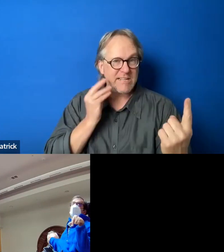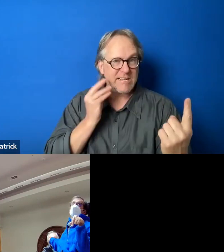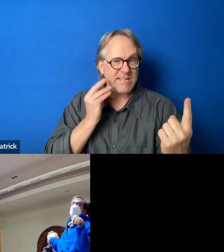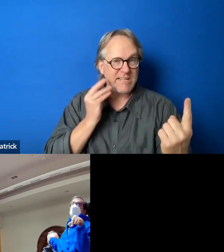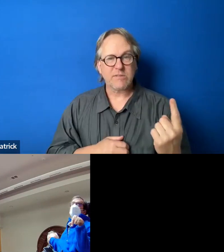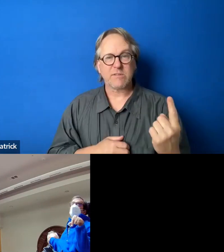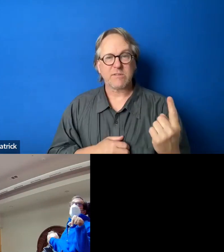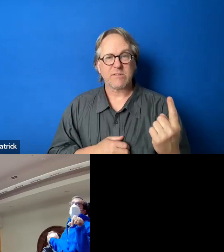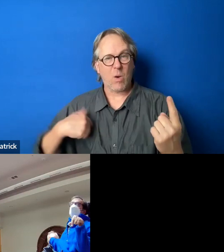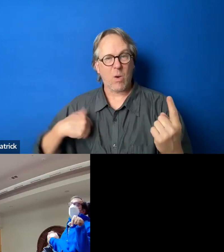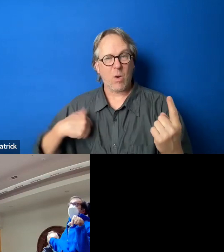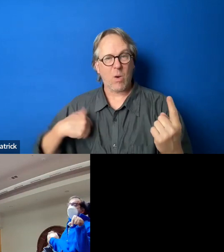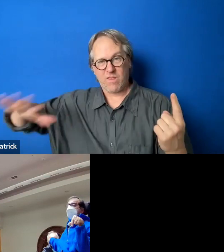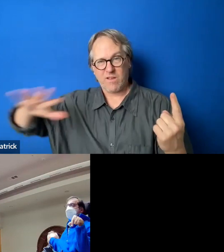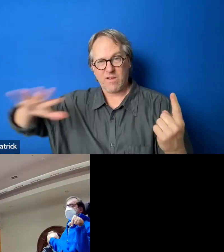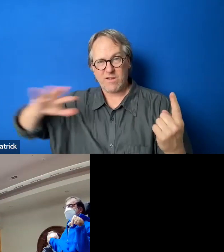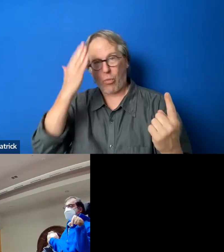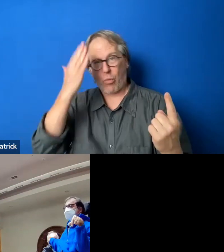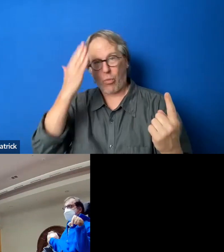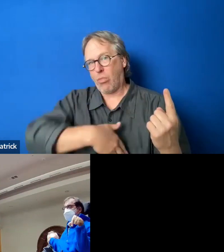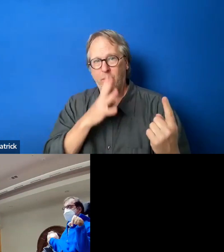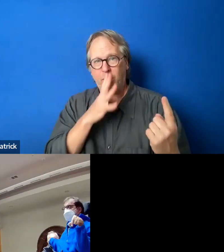them or not